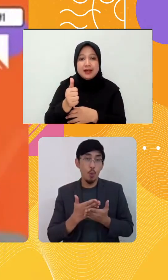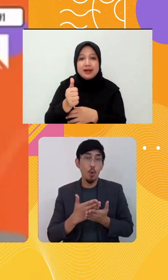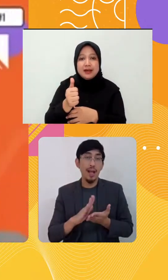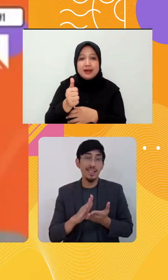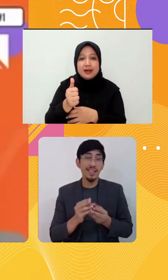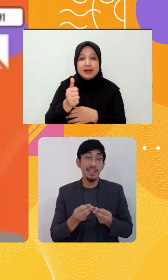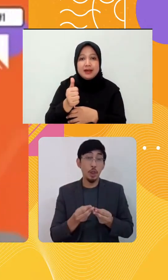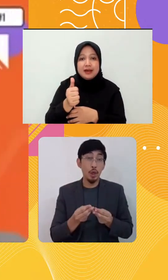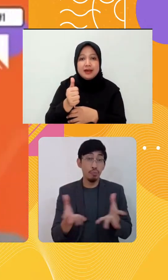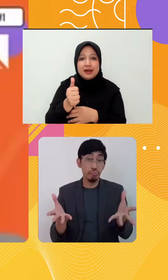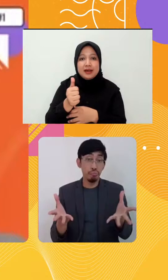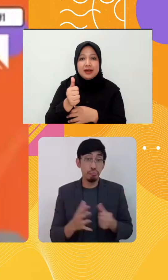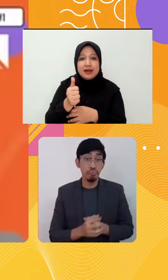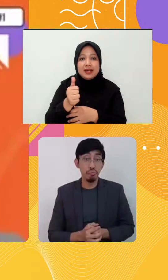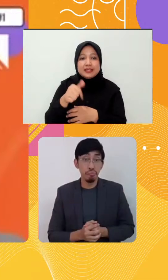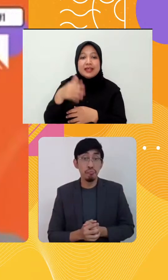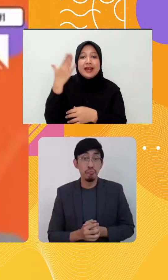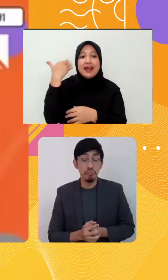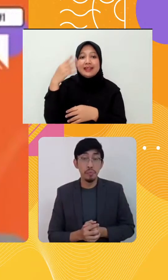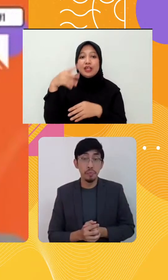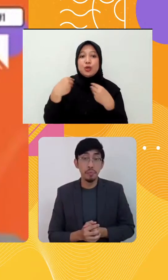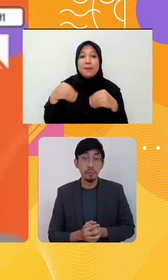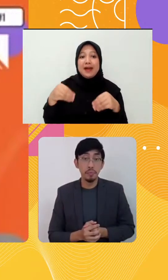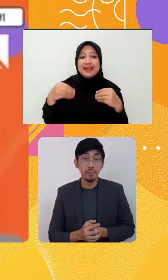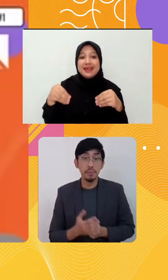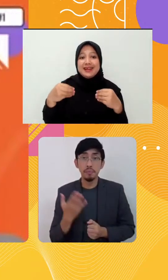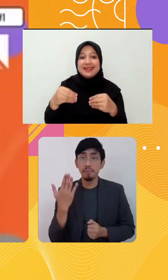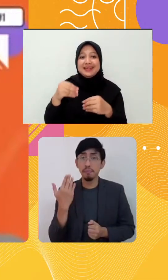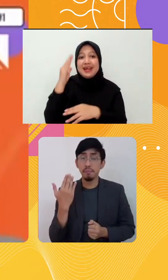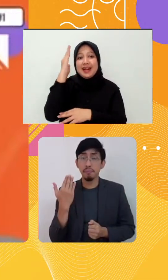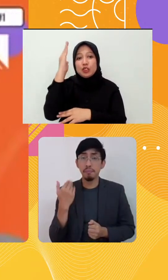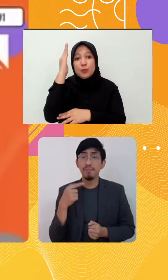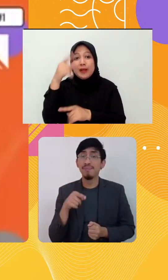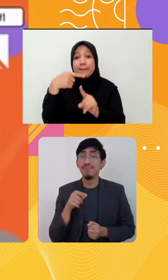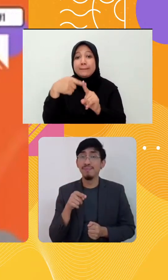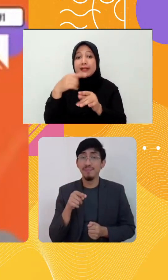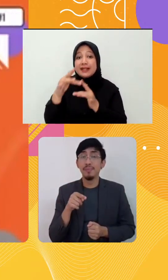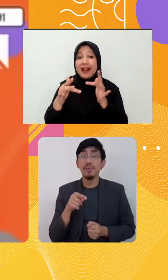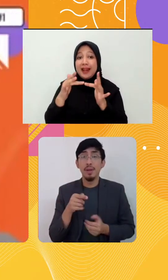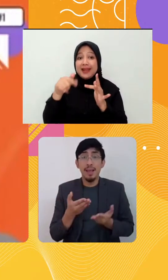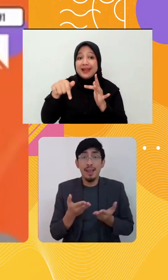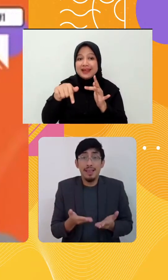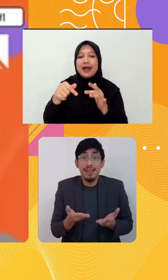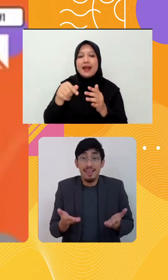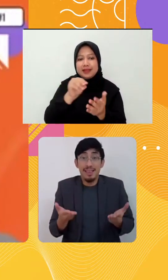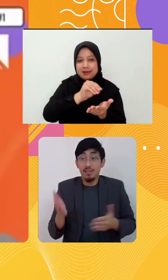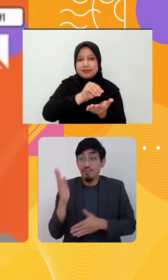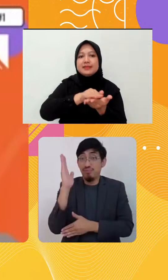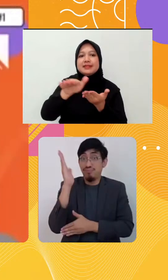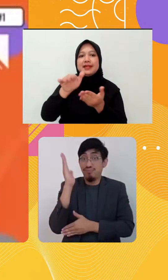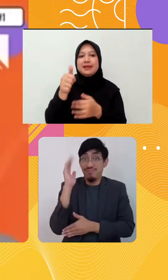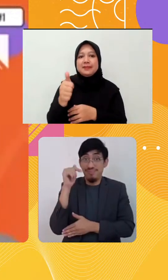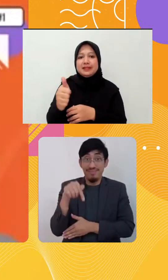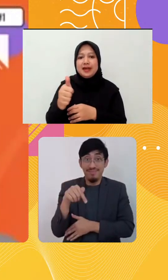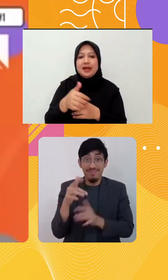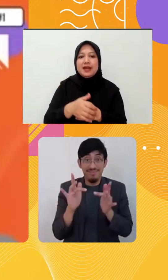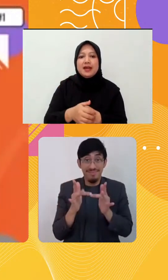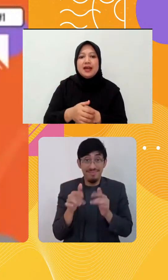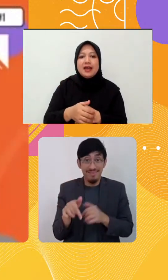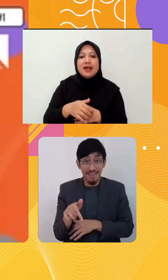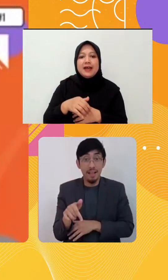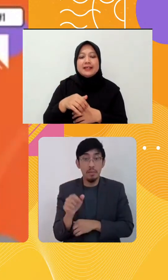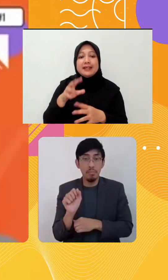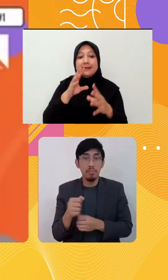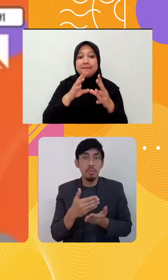materials from the speakers. And I think that's it for my session. I hope that you guys having a